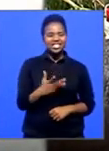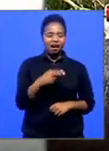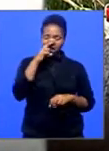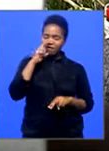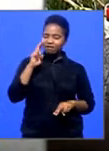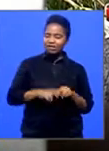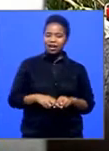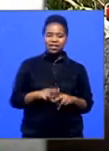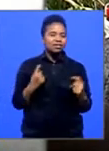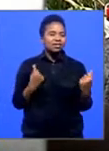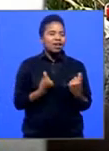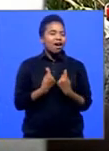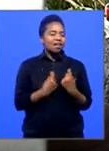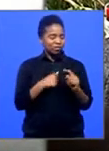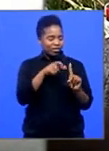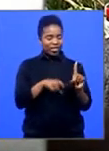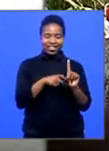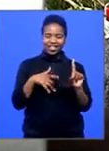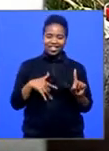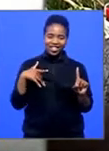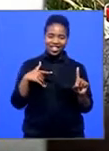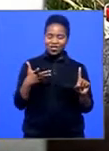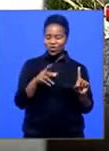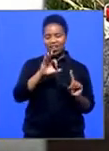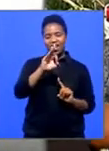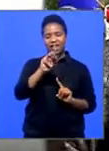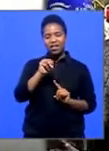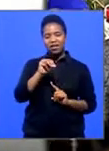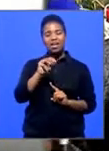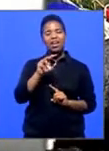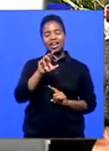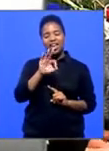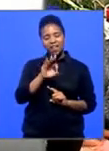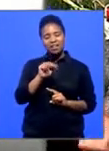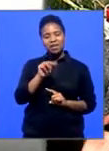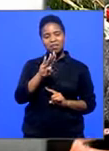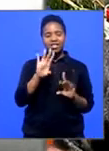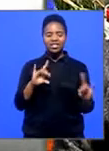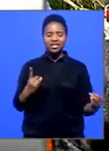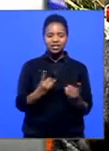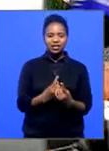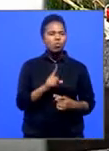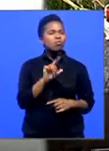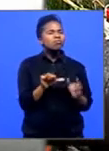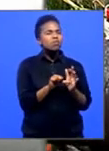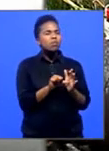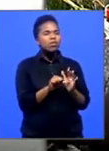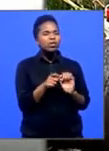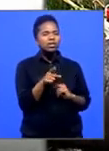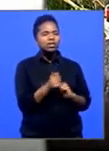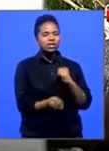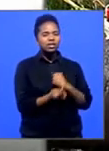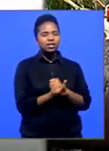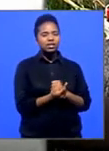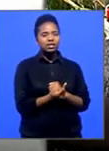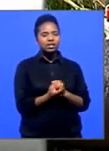fun celebrating actually Madiba's life, but yeah, it was great. What did you see that stood out for you though? What did I